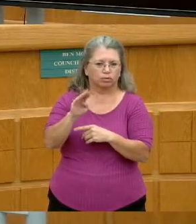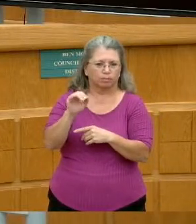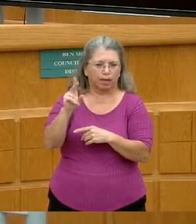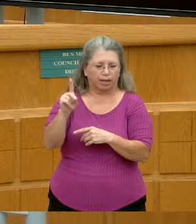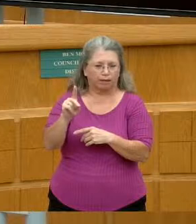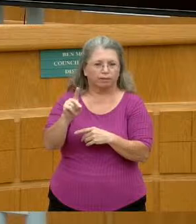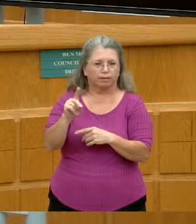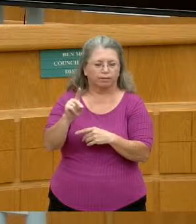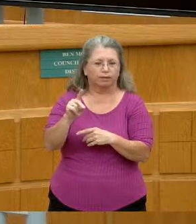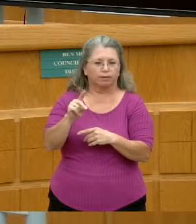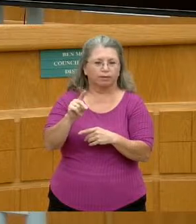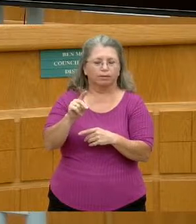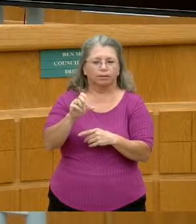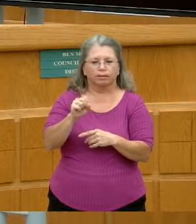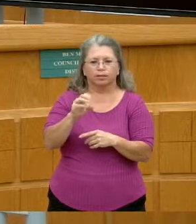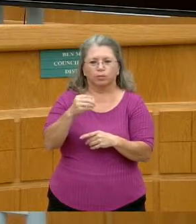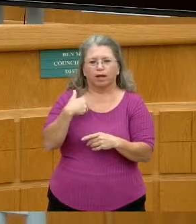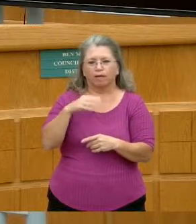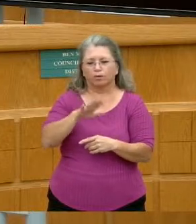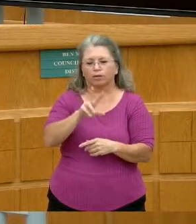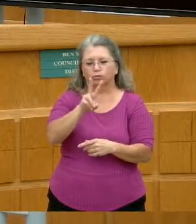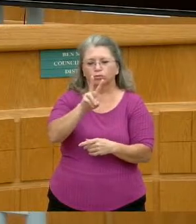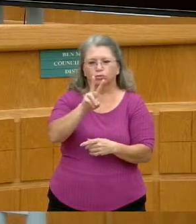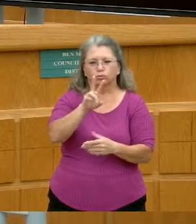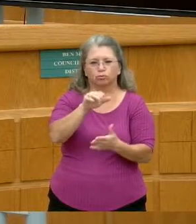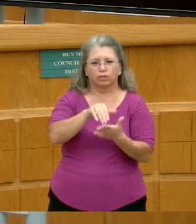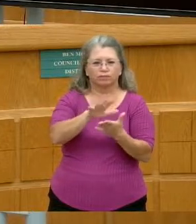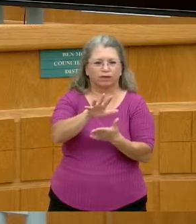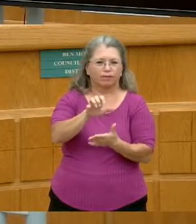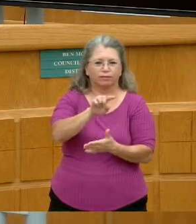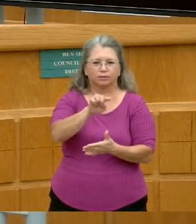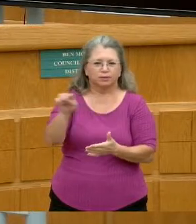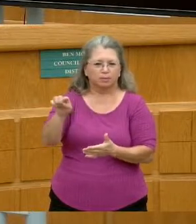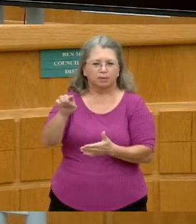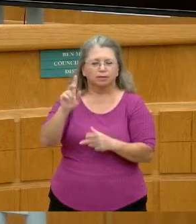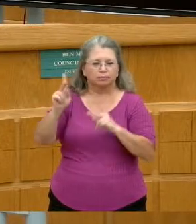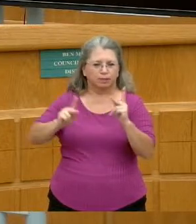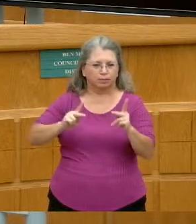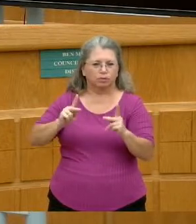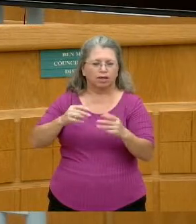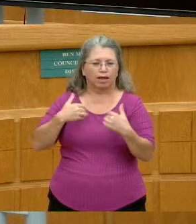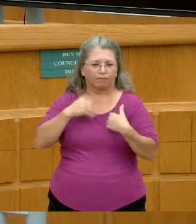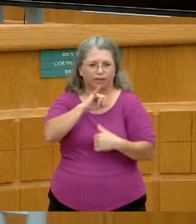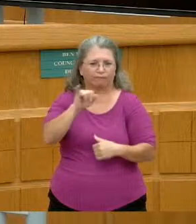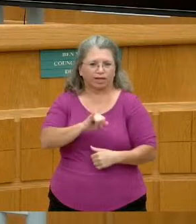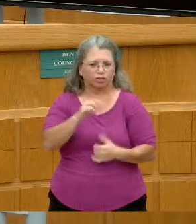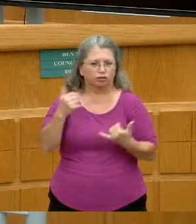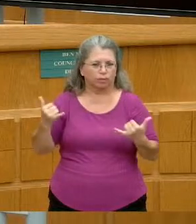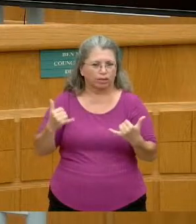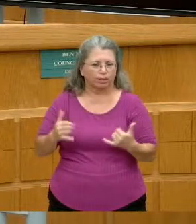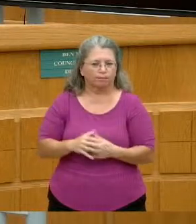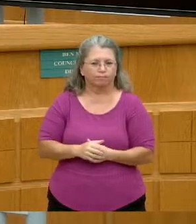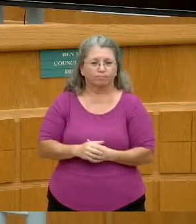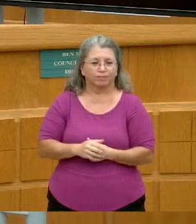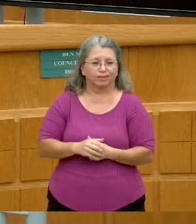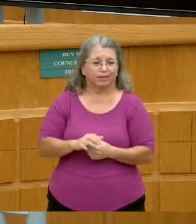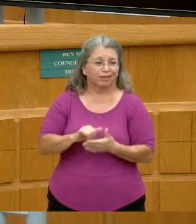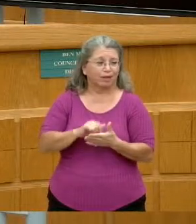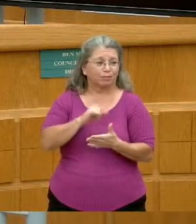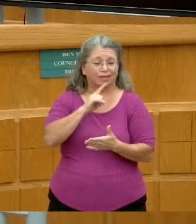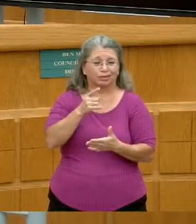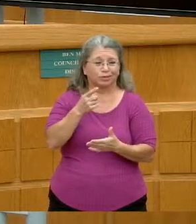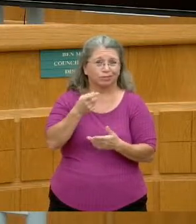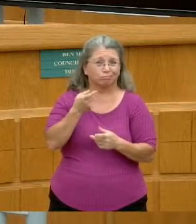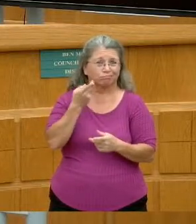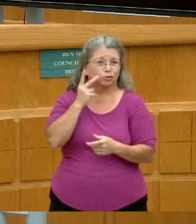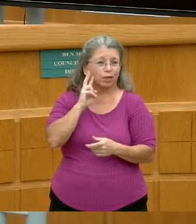people infected in the Coastal Bend area right now with COVID-19. And that was actually a couple days ago. It's even